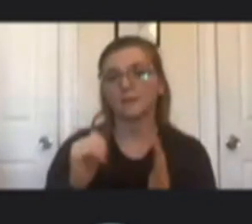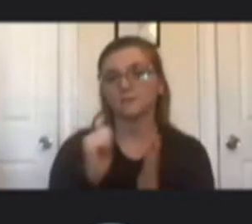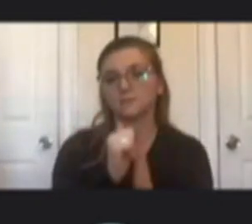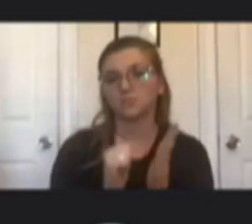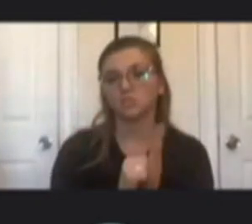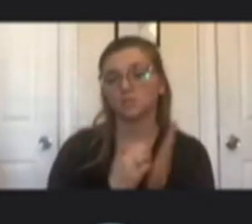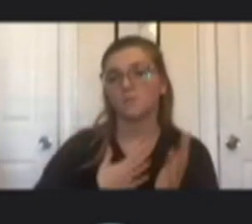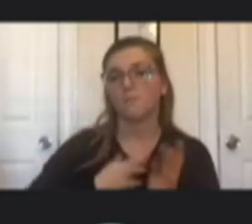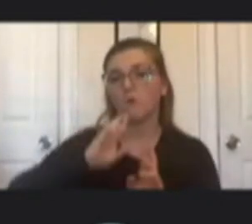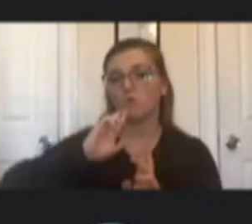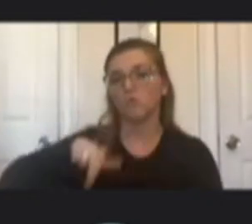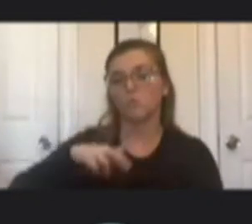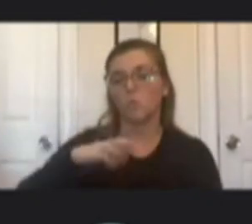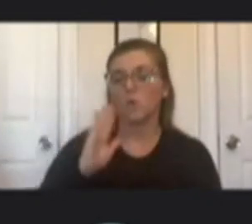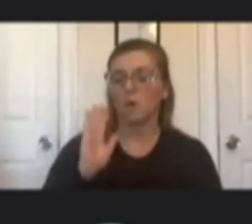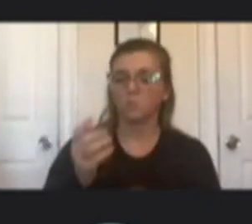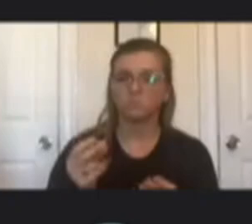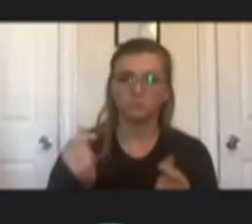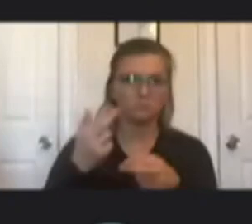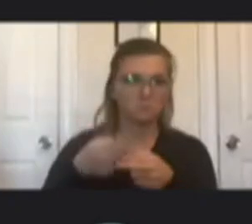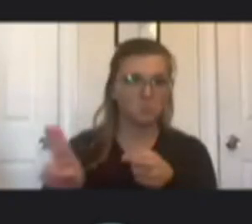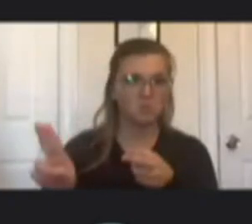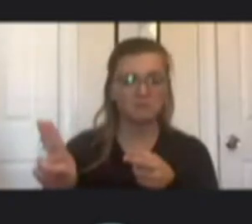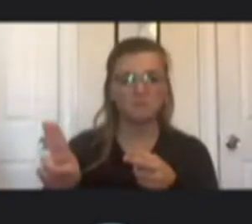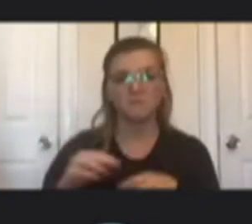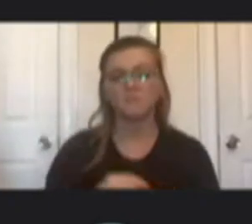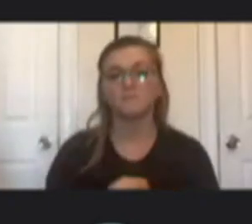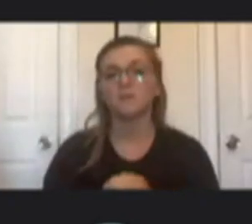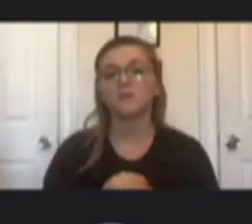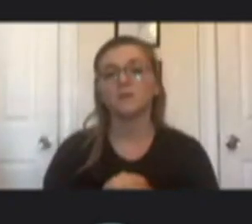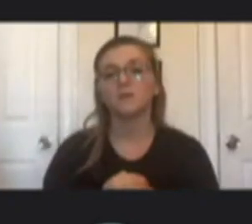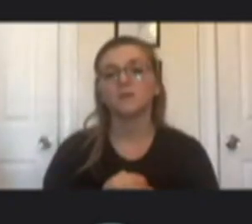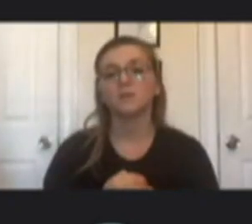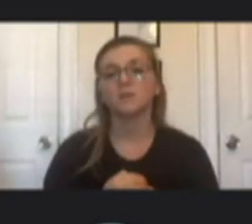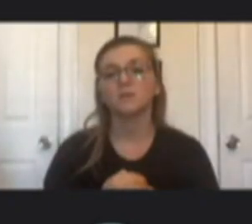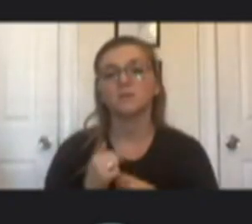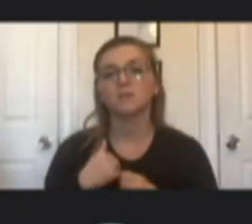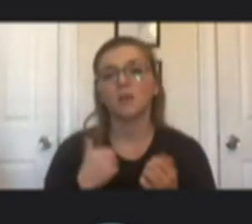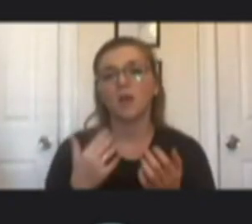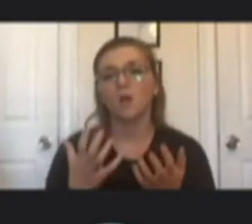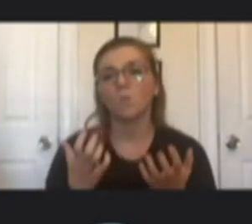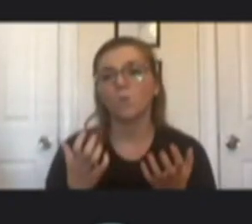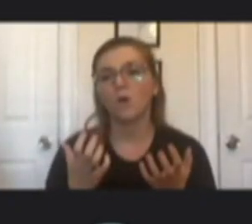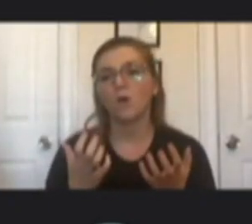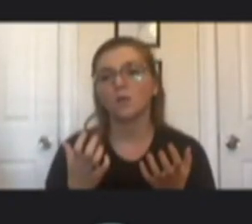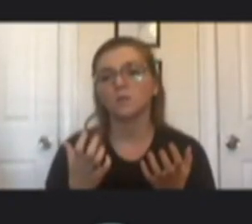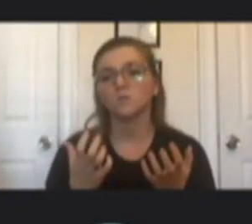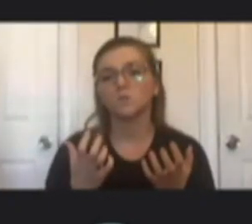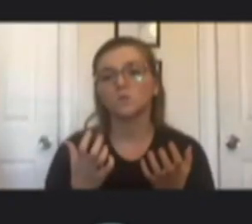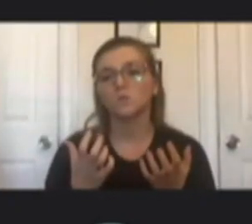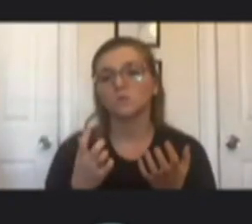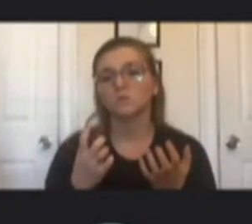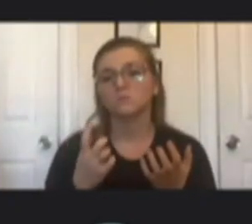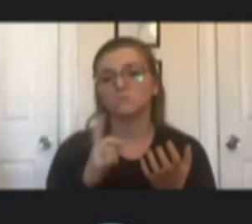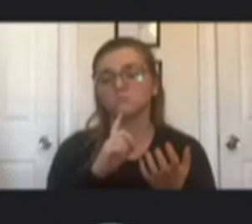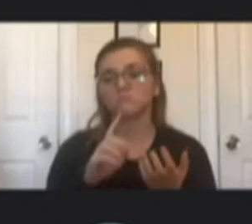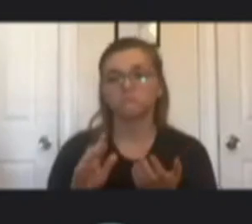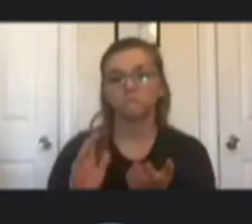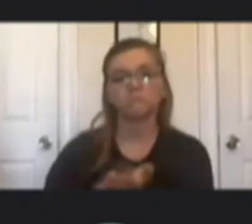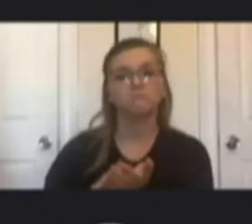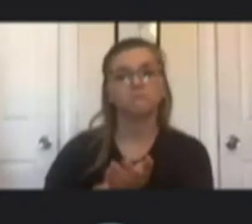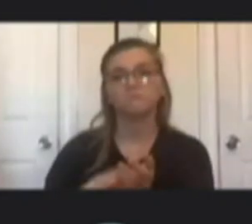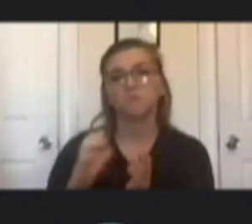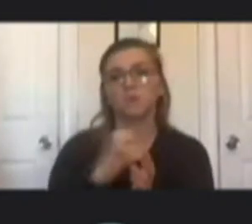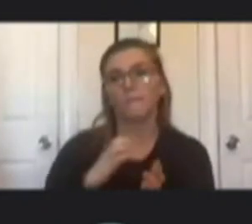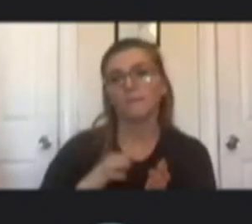report, and I'll just keep it very brief. I just wanted to commend the commissioner and her